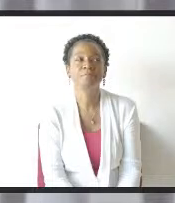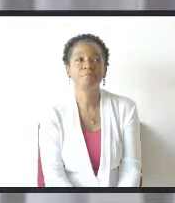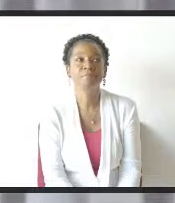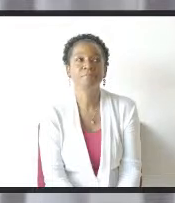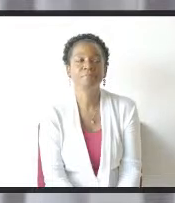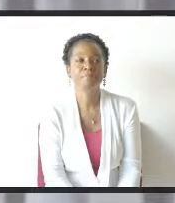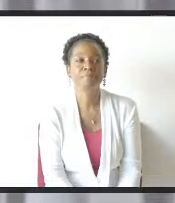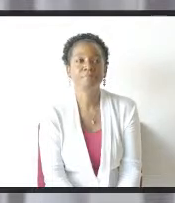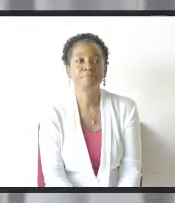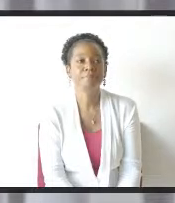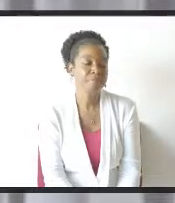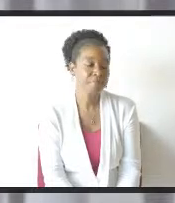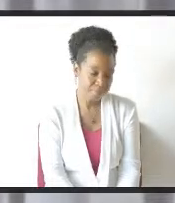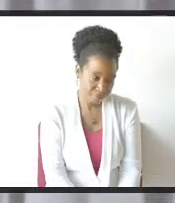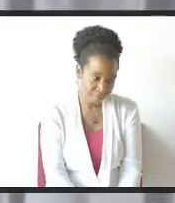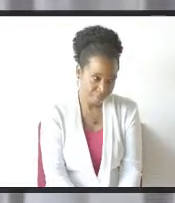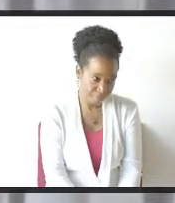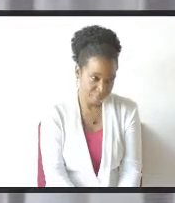One is born again